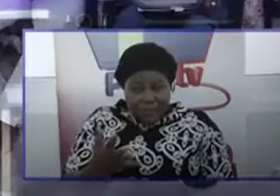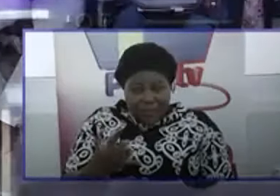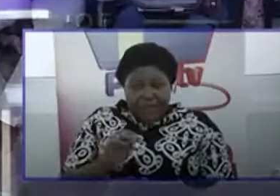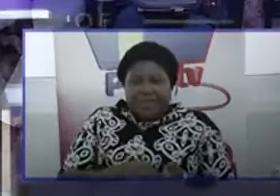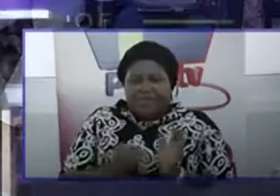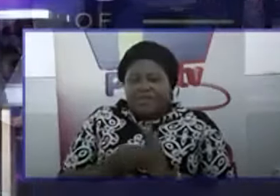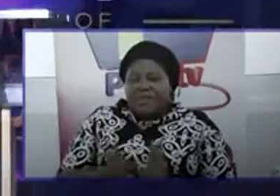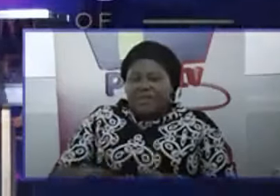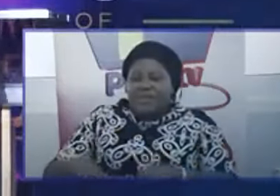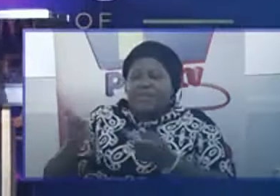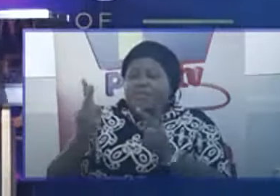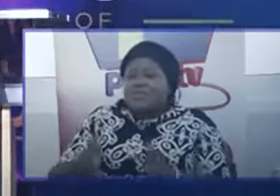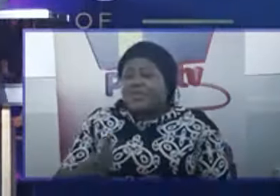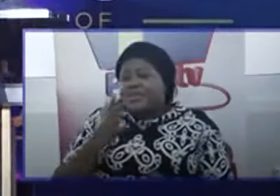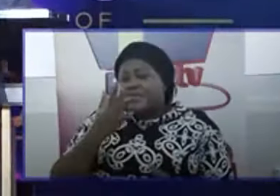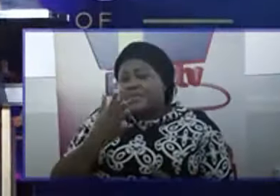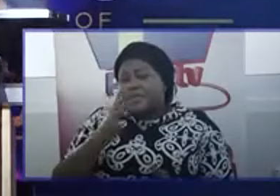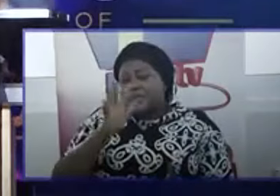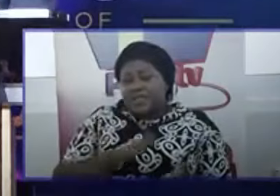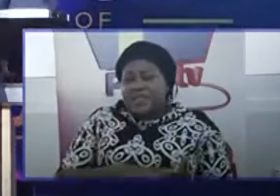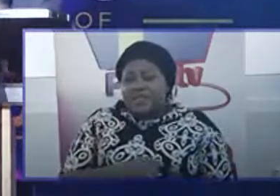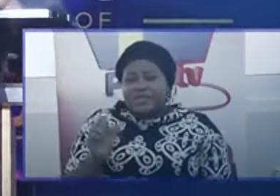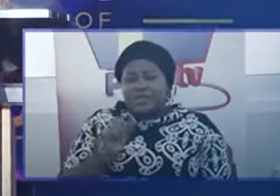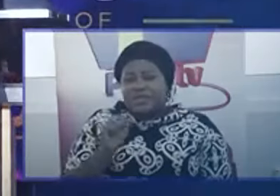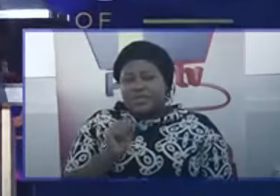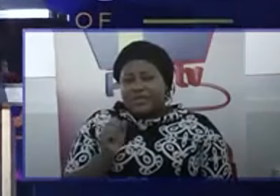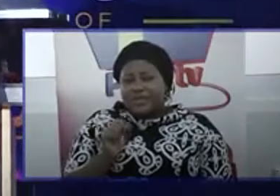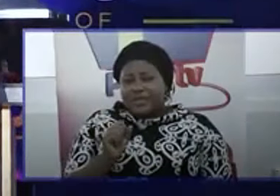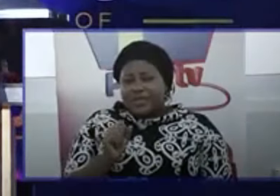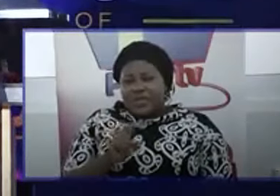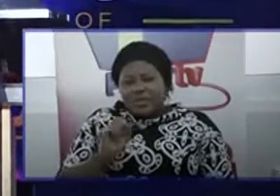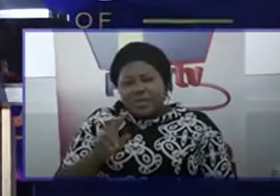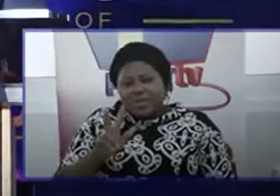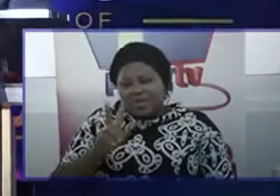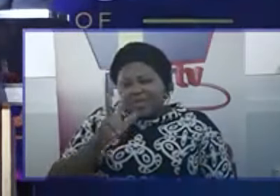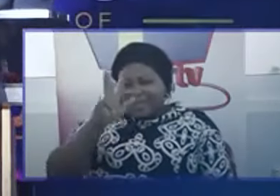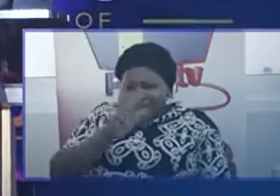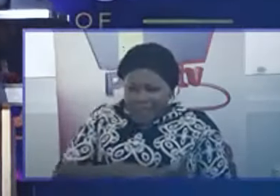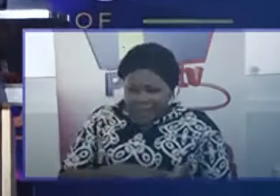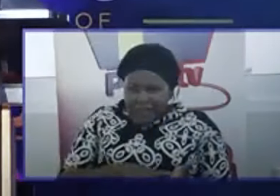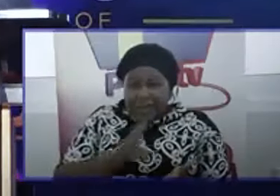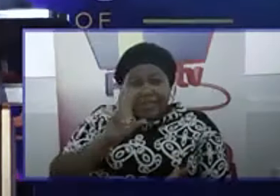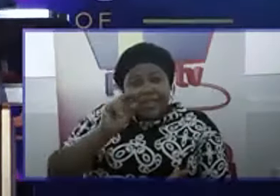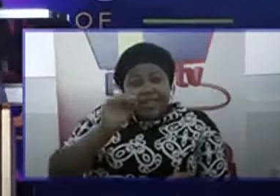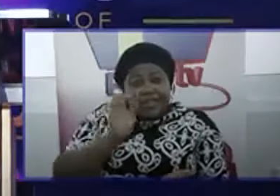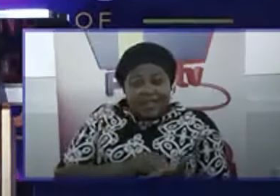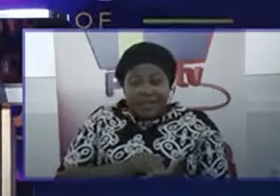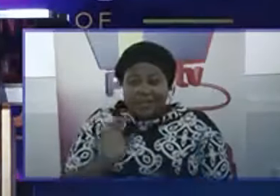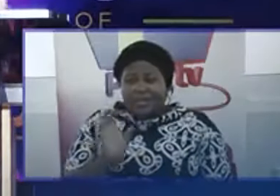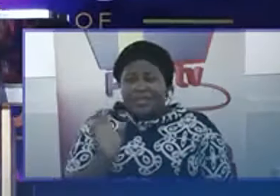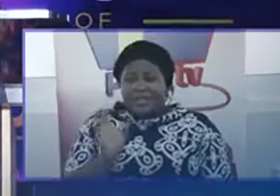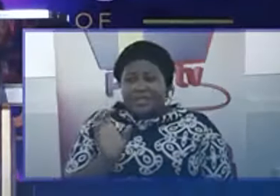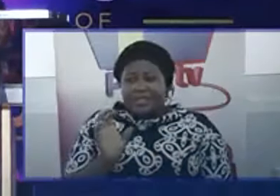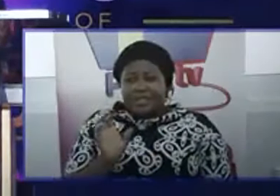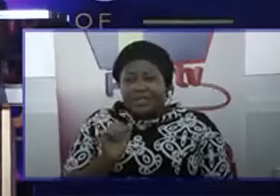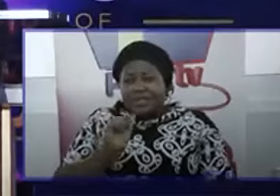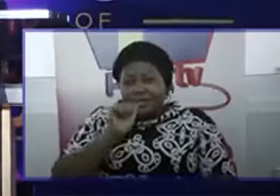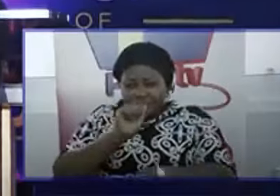$5,000. Or about 30,000 Ghana cedis. He gave them to work with